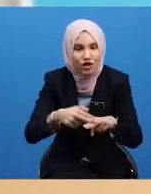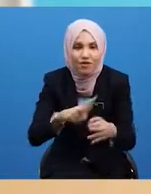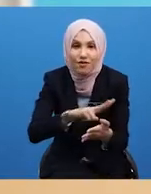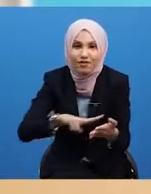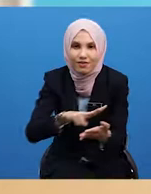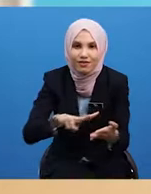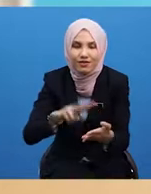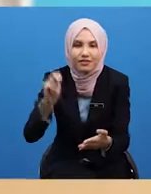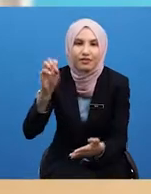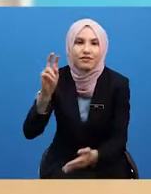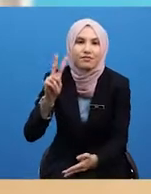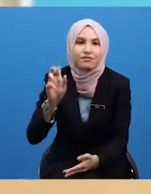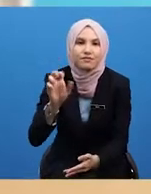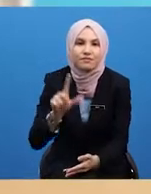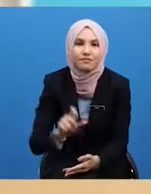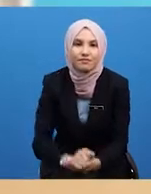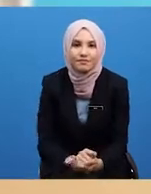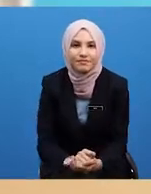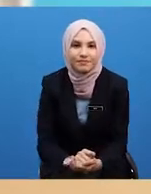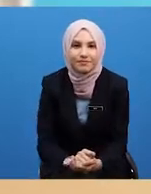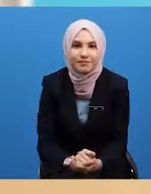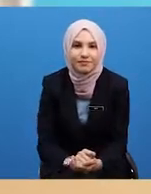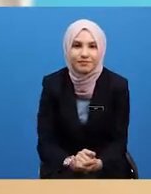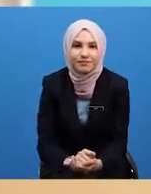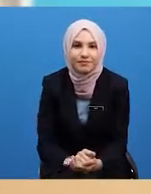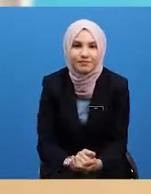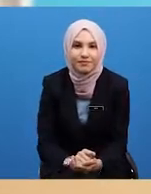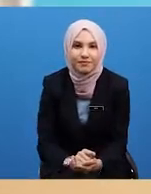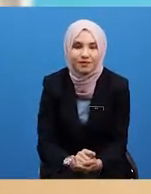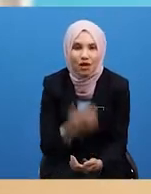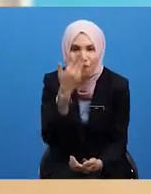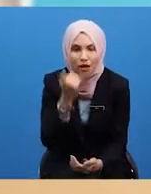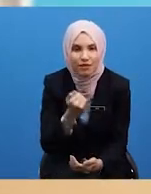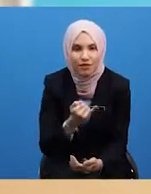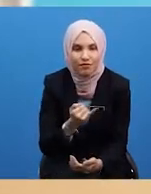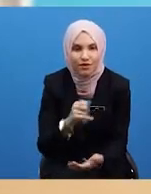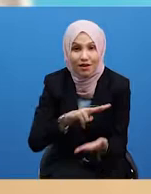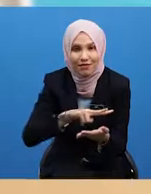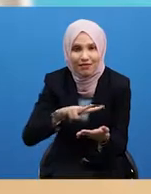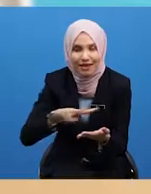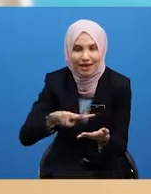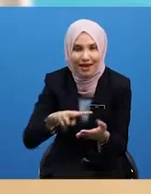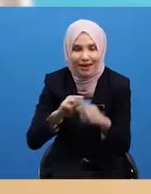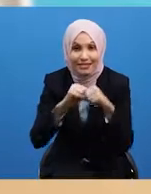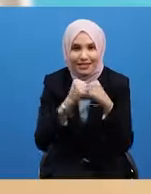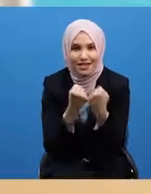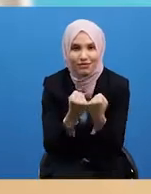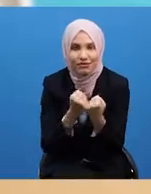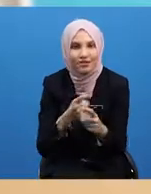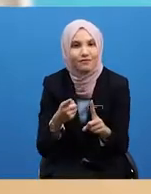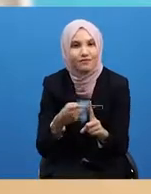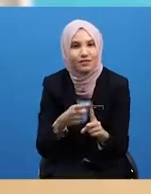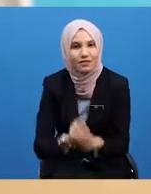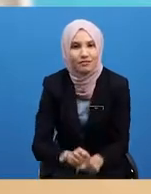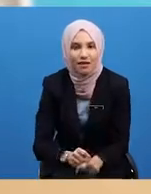novel, like them? But why don't we read the synopsis first? You